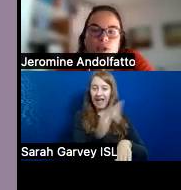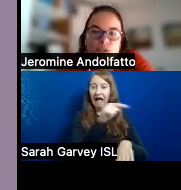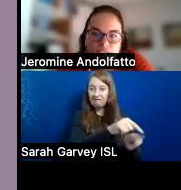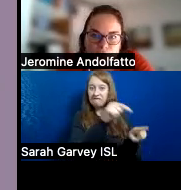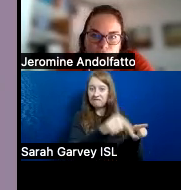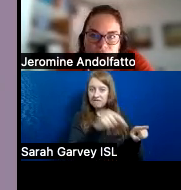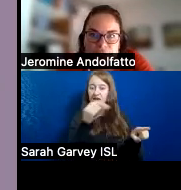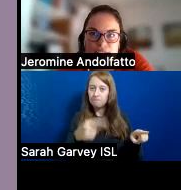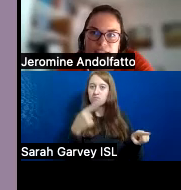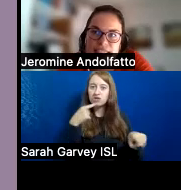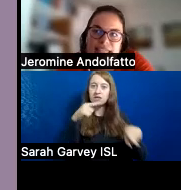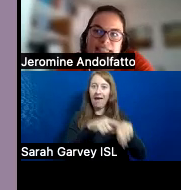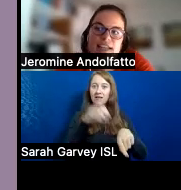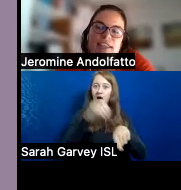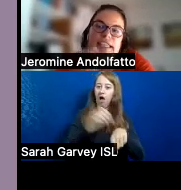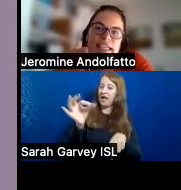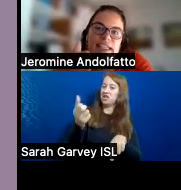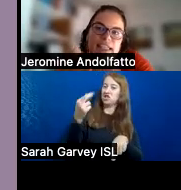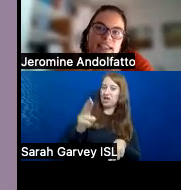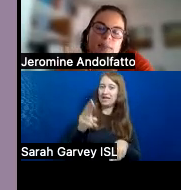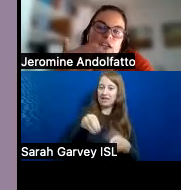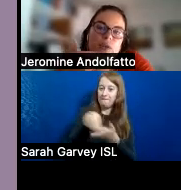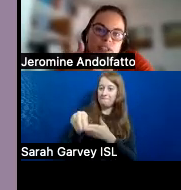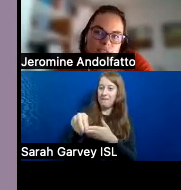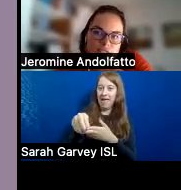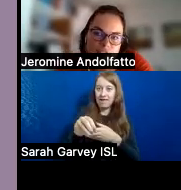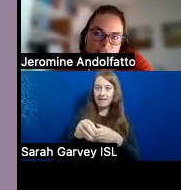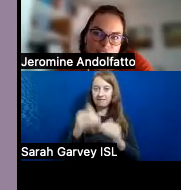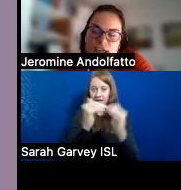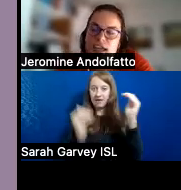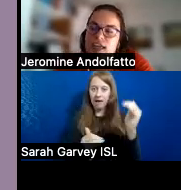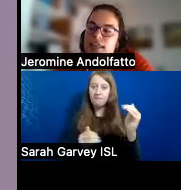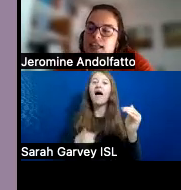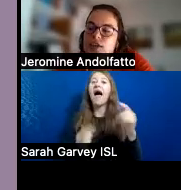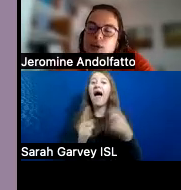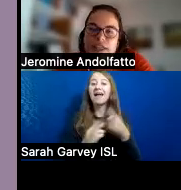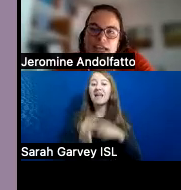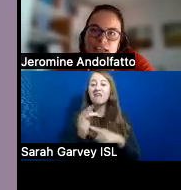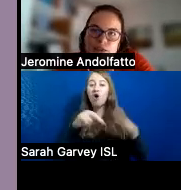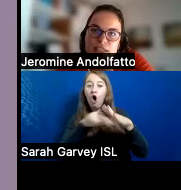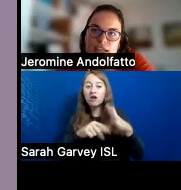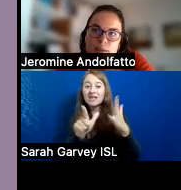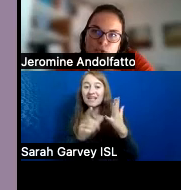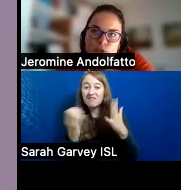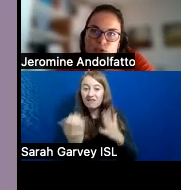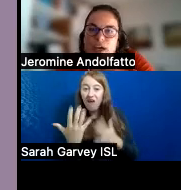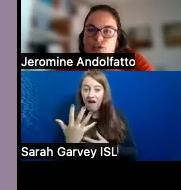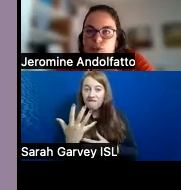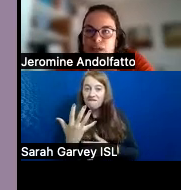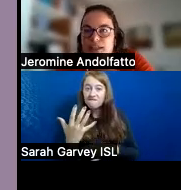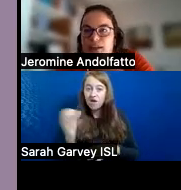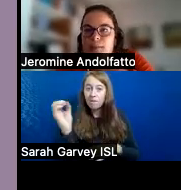gap, bonus gap, for instance. And if the index is below 75, then the company has to take measures